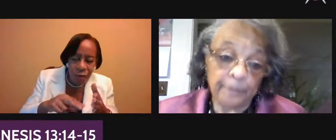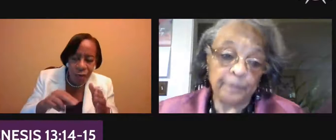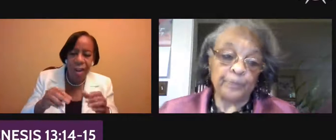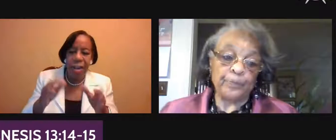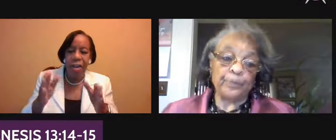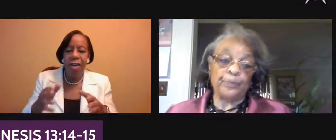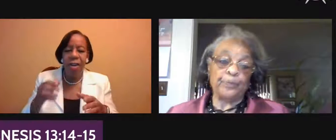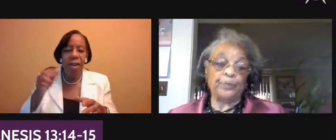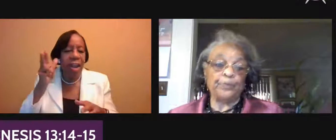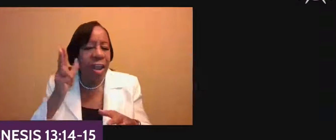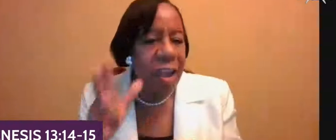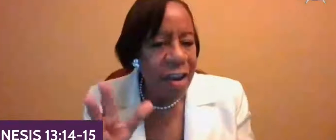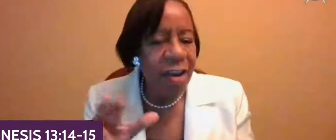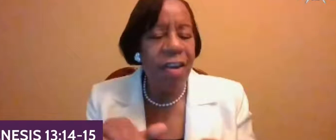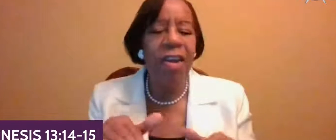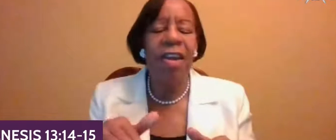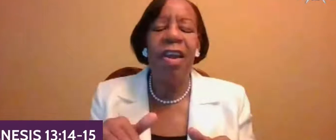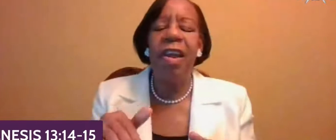Amen.